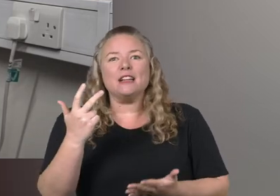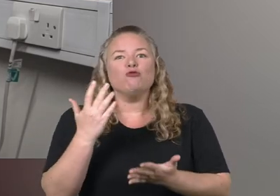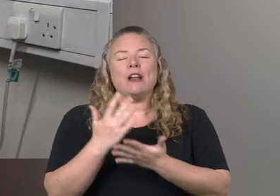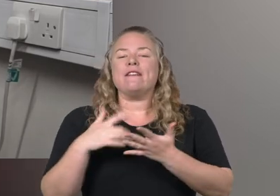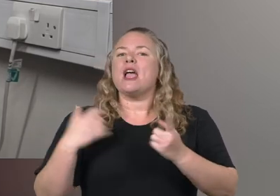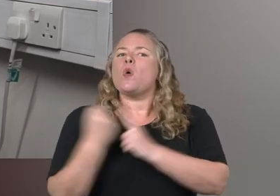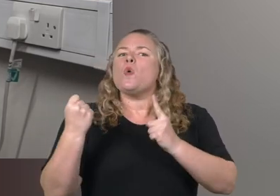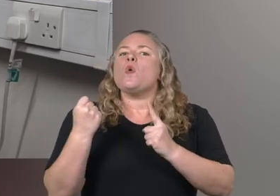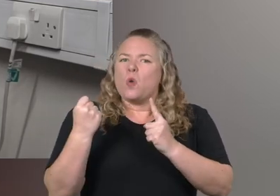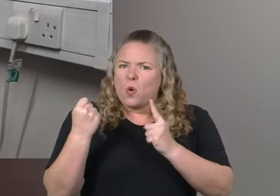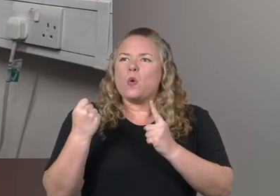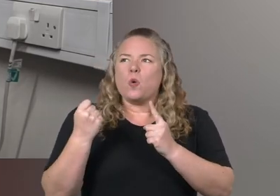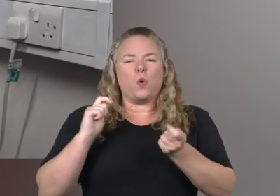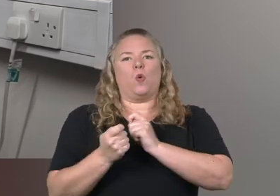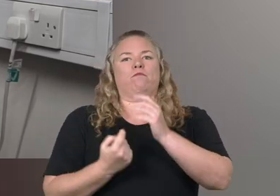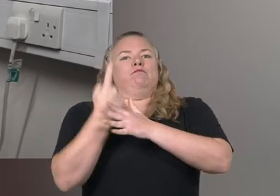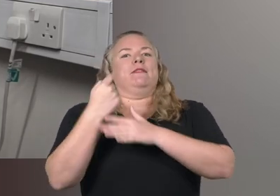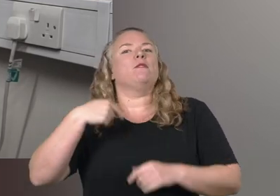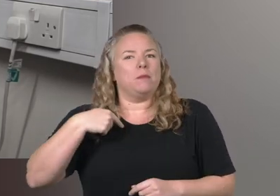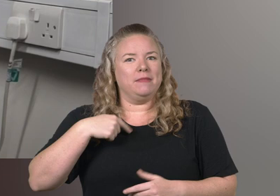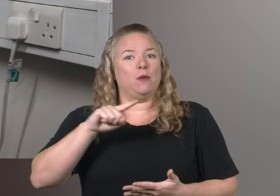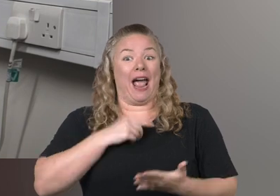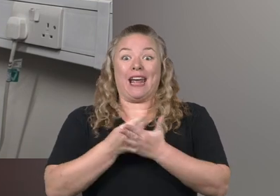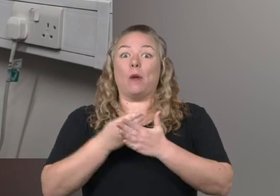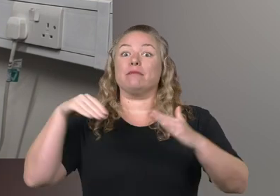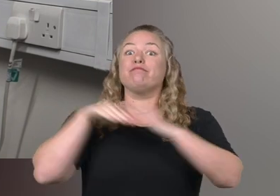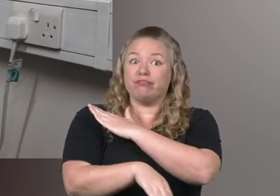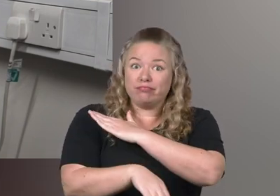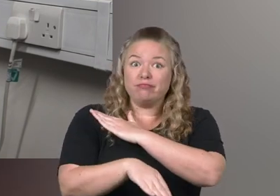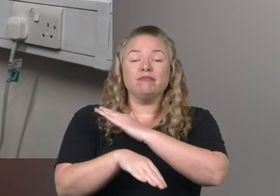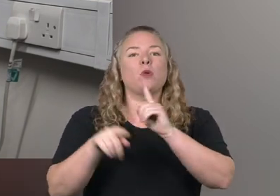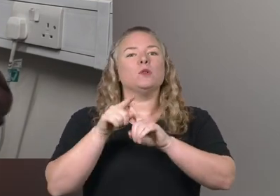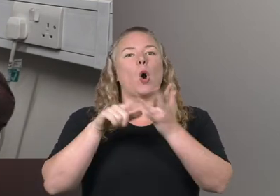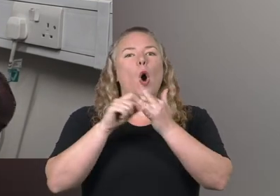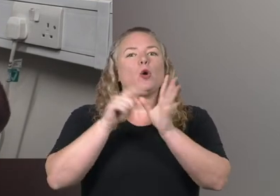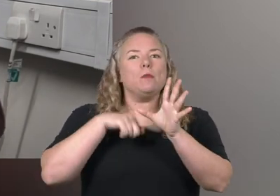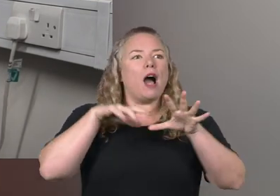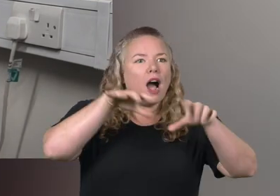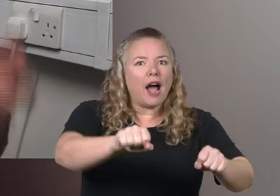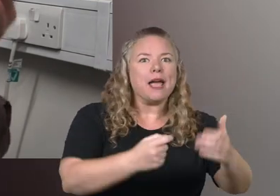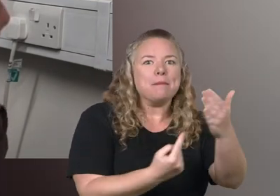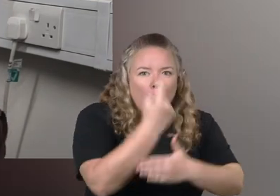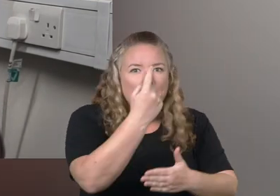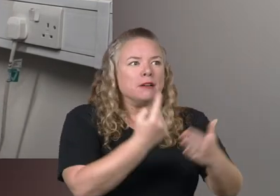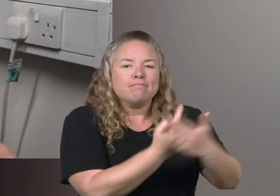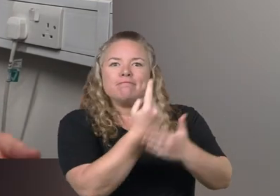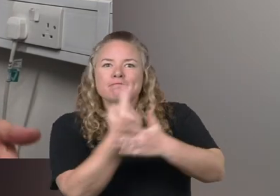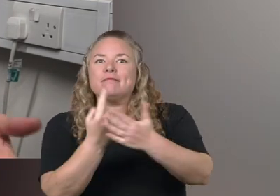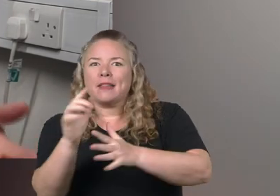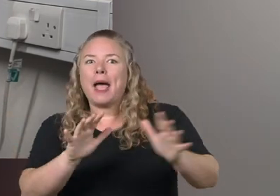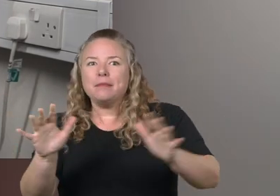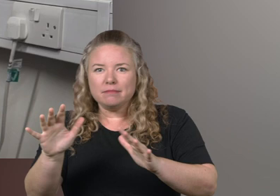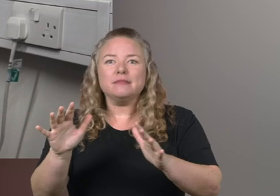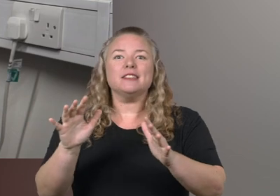sense, 2008 was probably more of a watershed sort of moment, because there was the economic crash and there was the Occupy movement and all these sort of